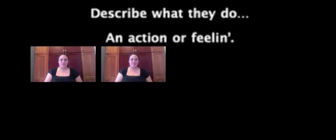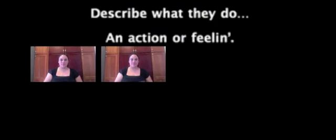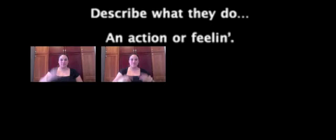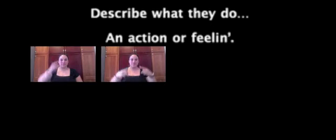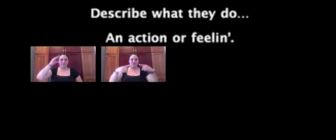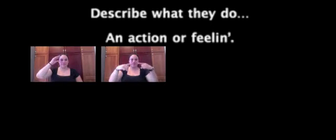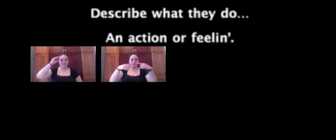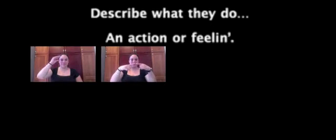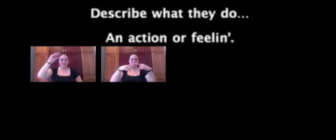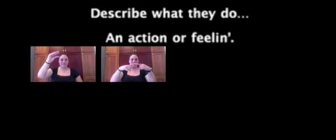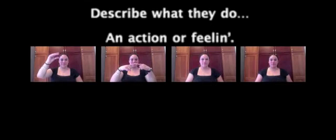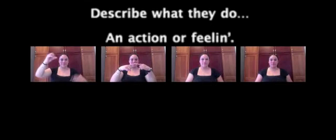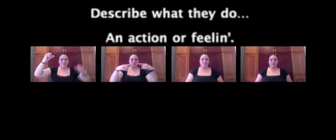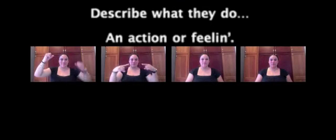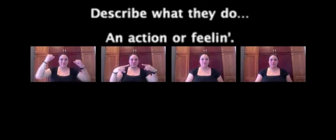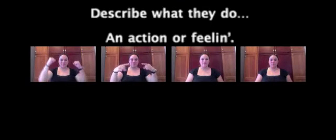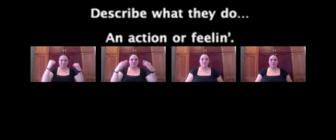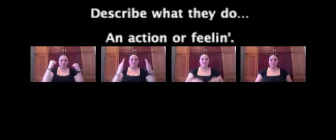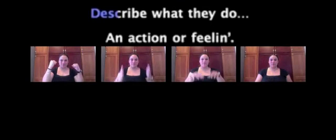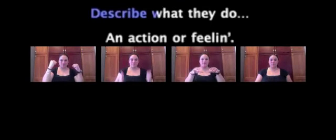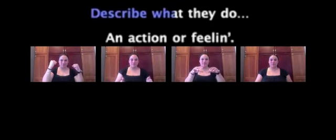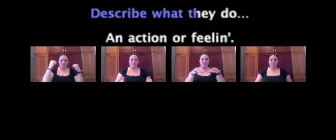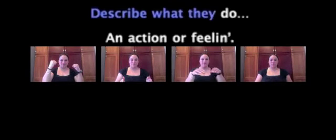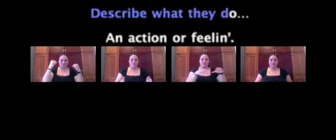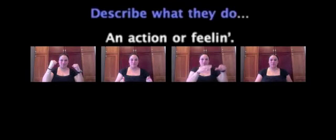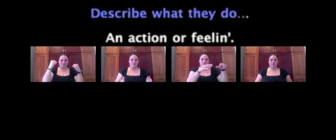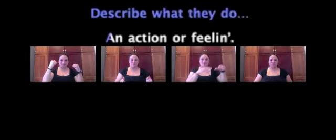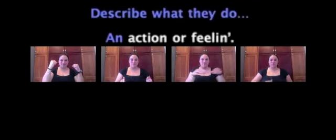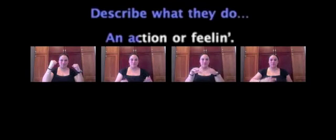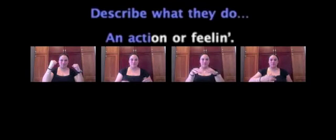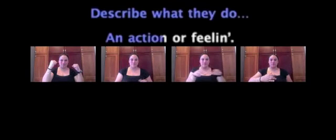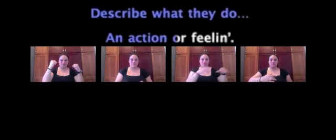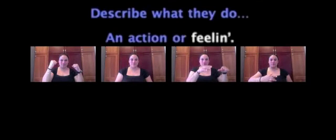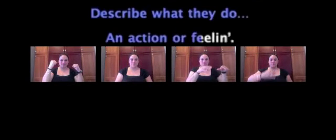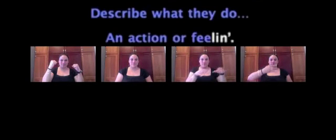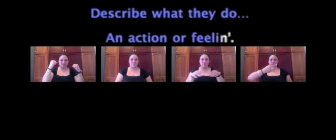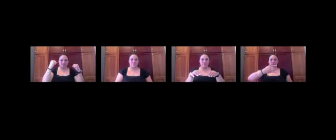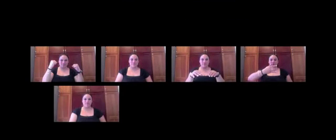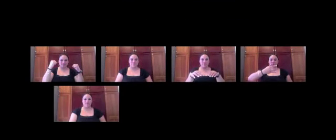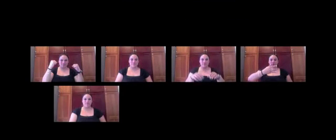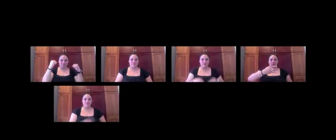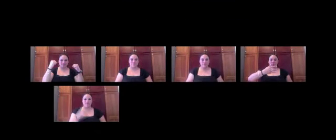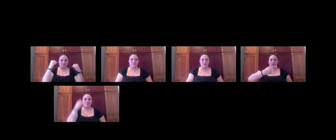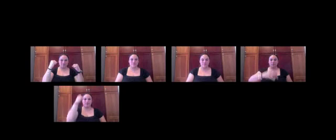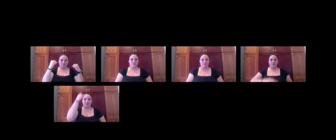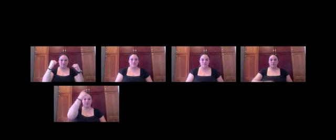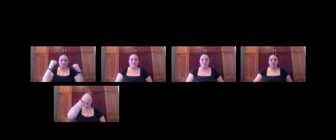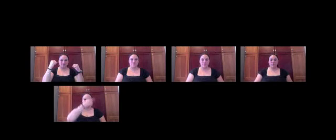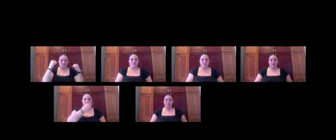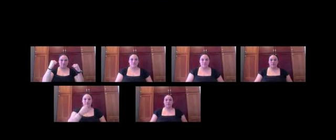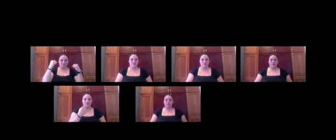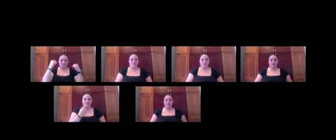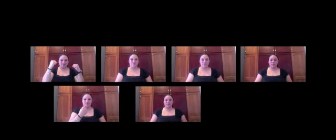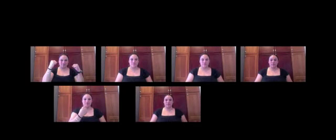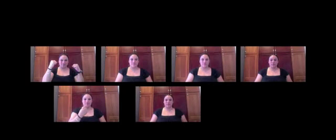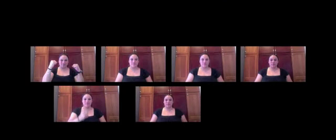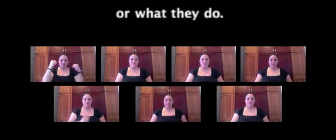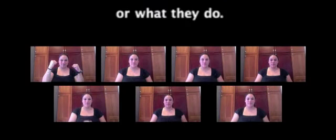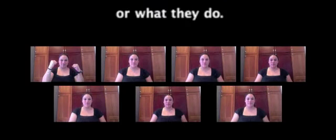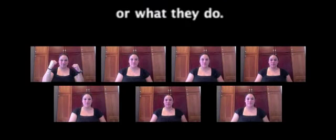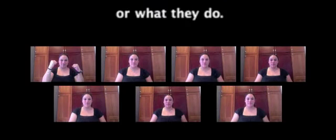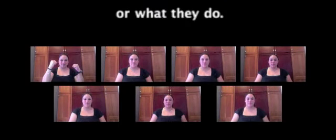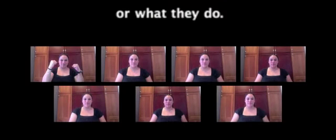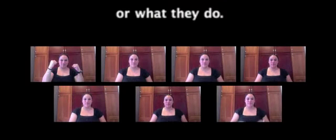When you want to talk about your favorite hero or villain, describe what they do, an action or feeling. Descriptors for appearances they just won't